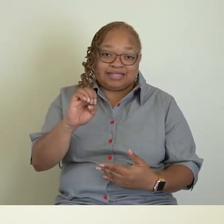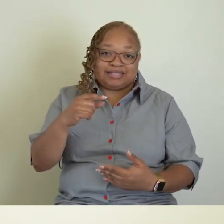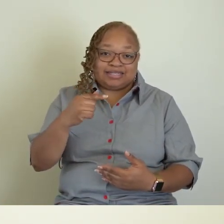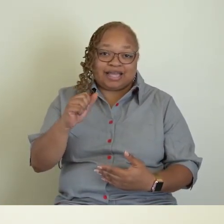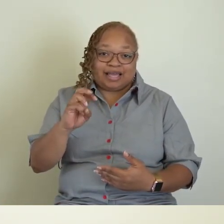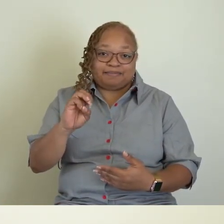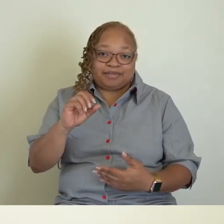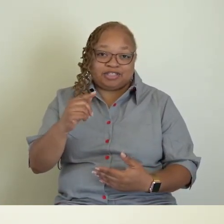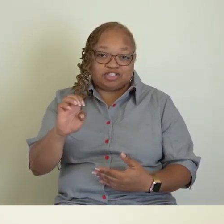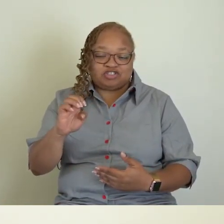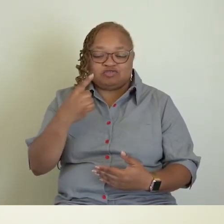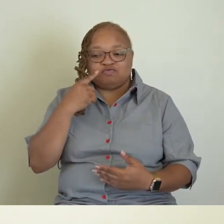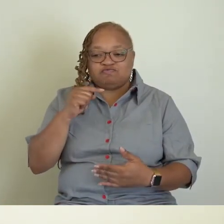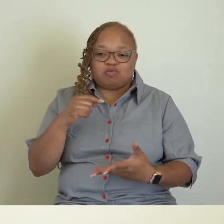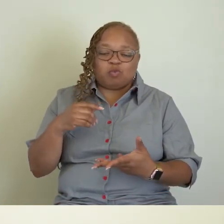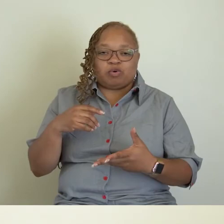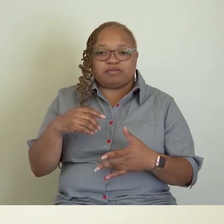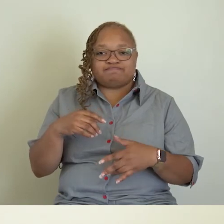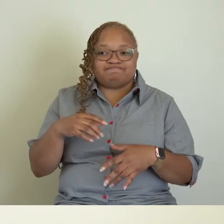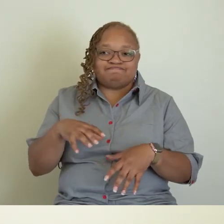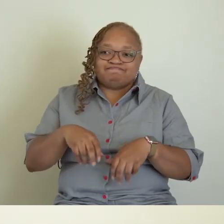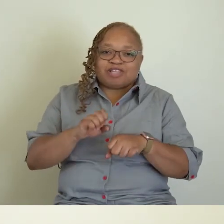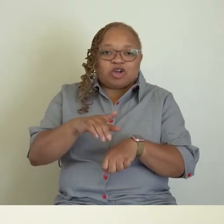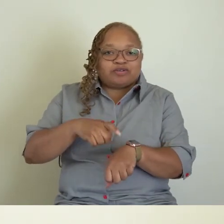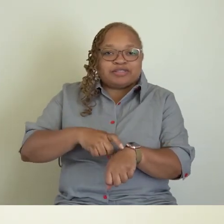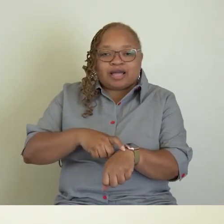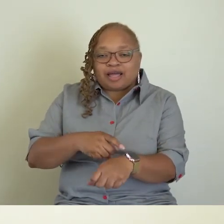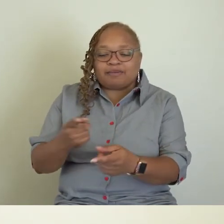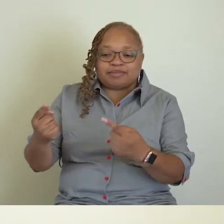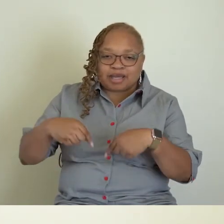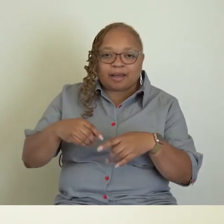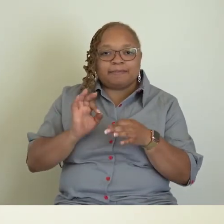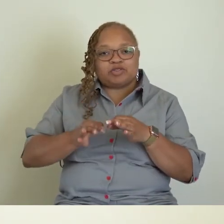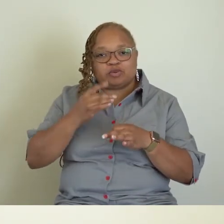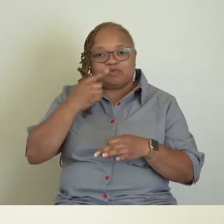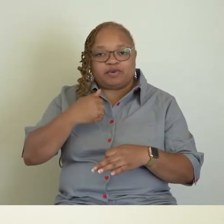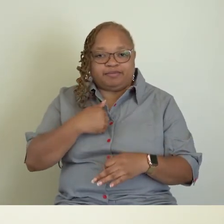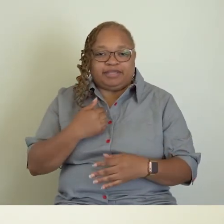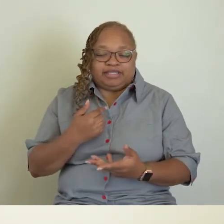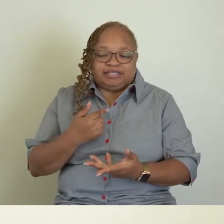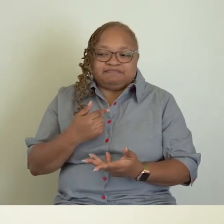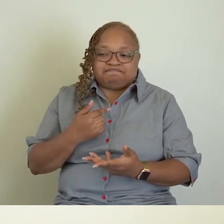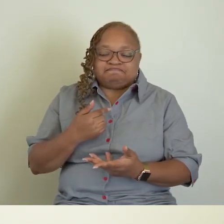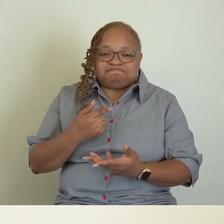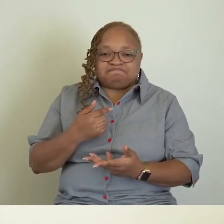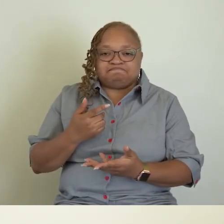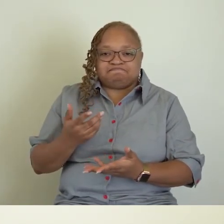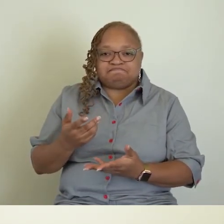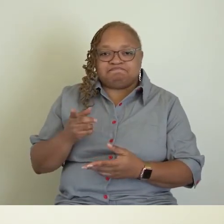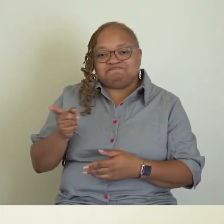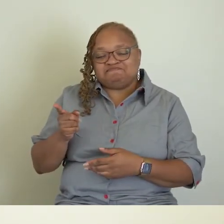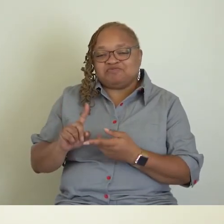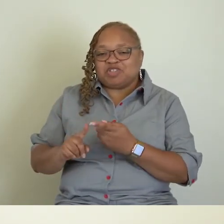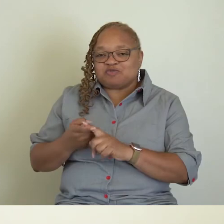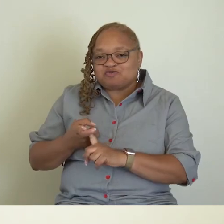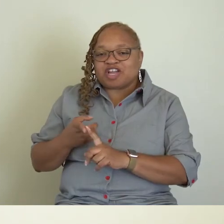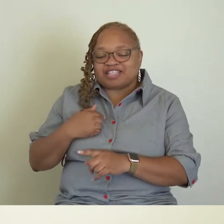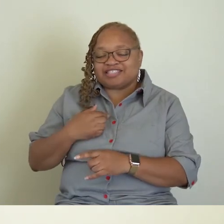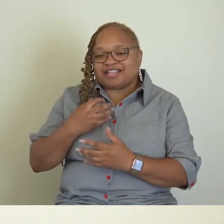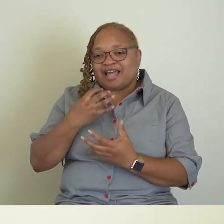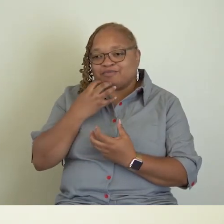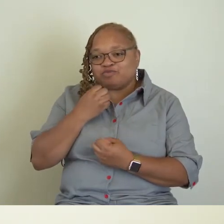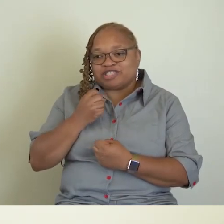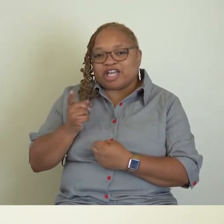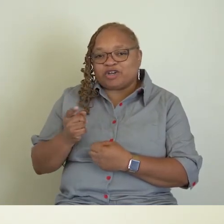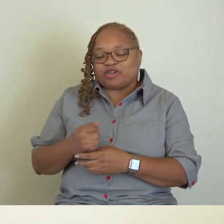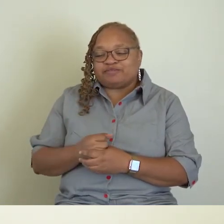come and to interpret for me. She's a friend and I appreciate her supporting me in